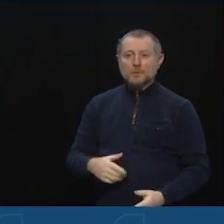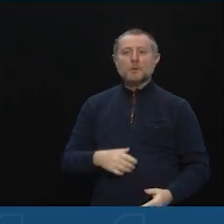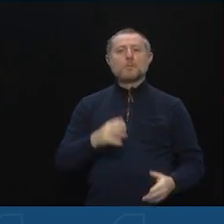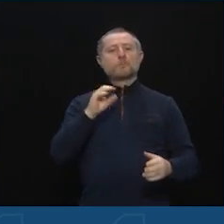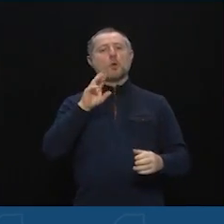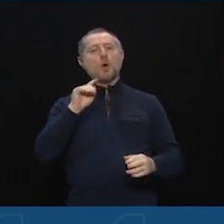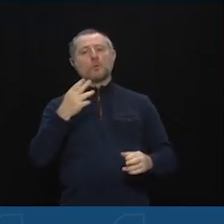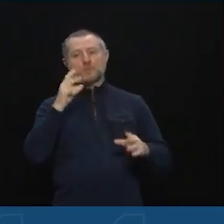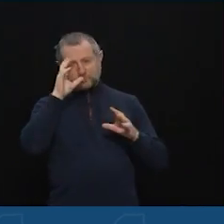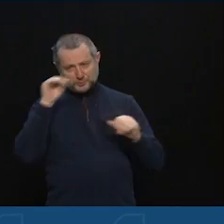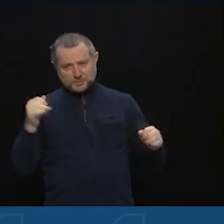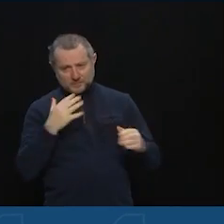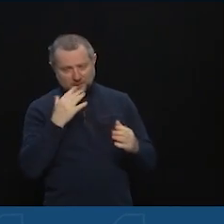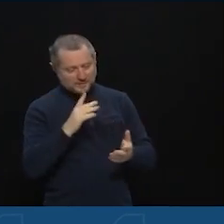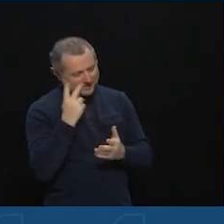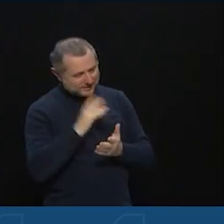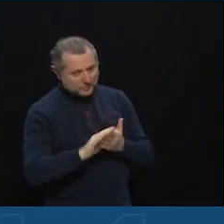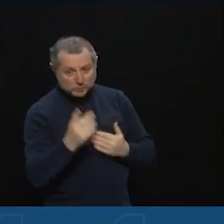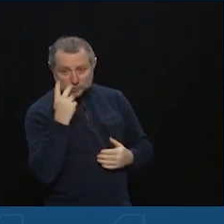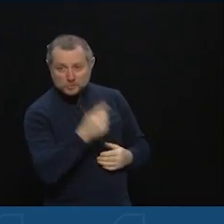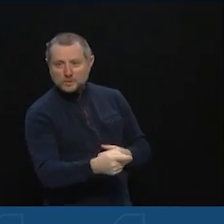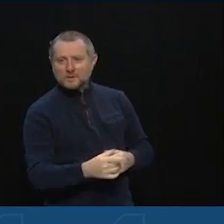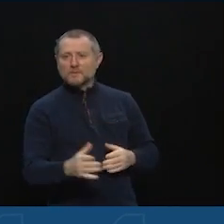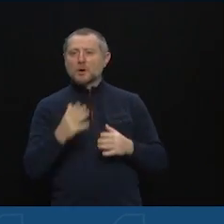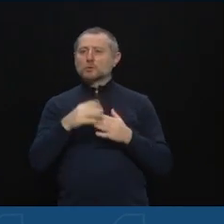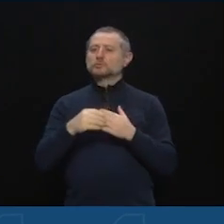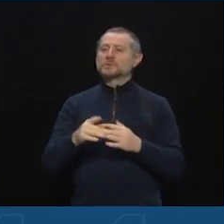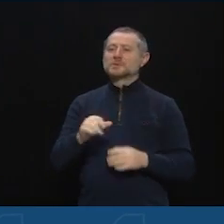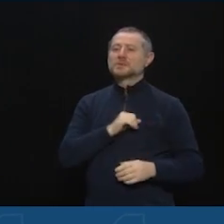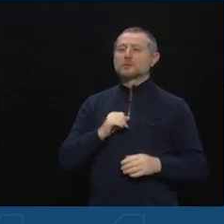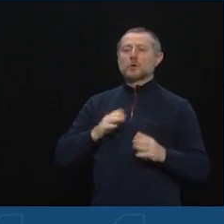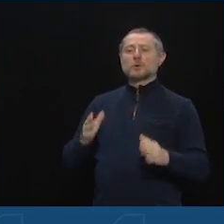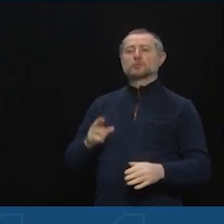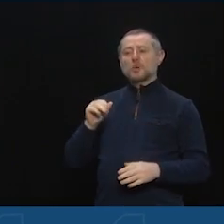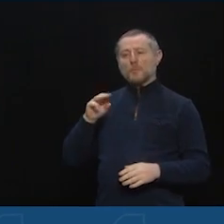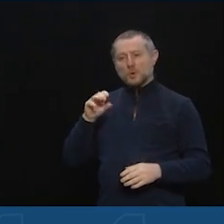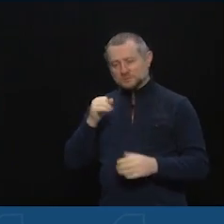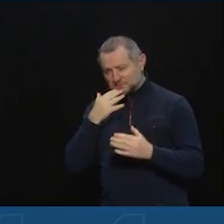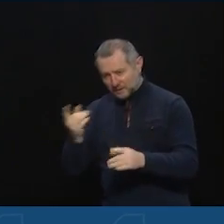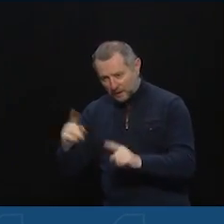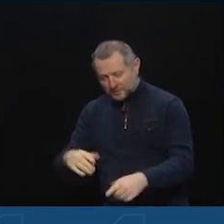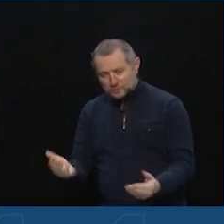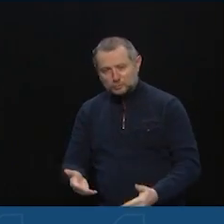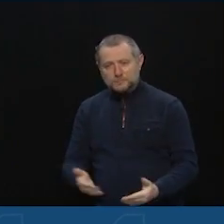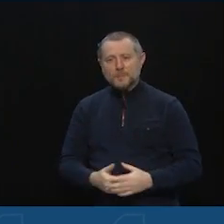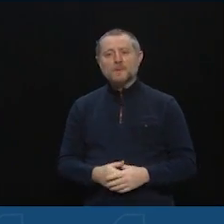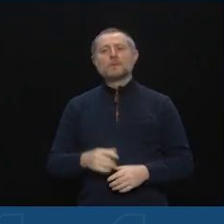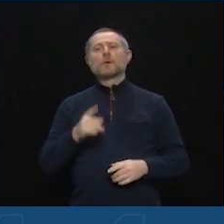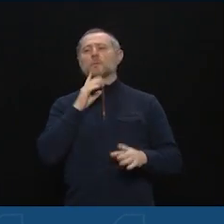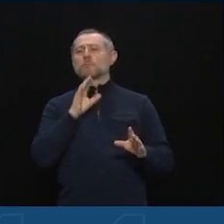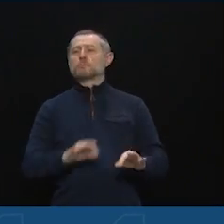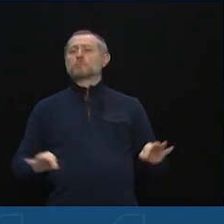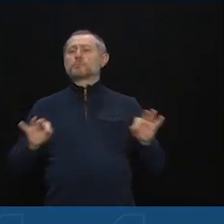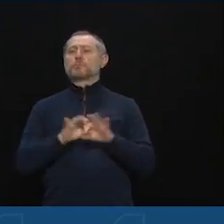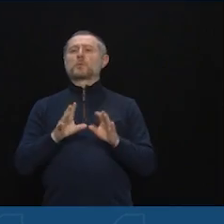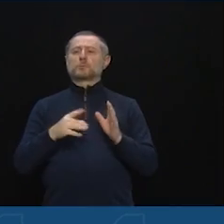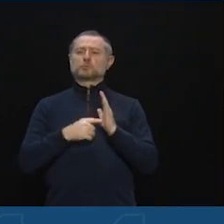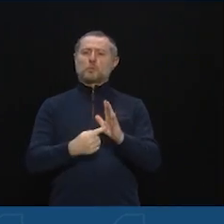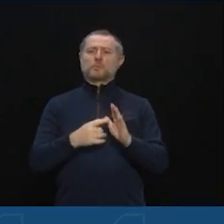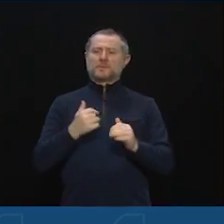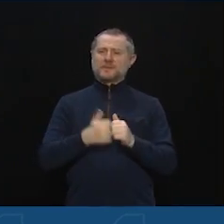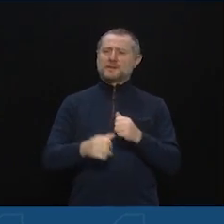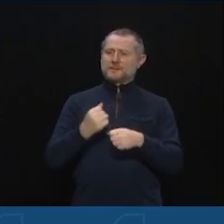you, and thank you here for your leadership. Senator Ramos, thank you for being here. You were instrumental in getting the temp bill passed, and the